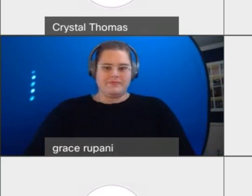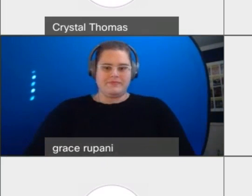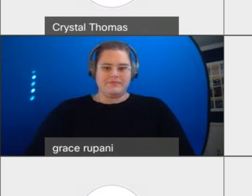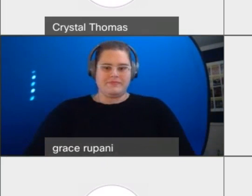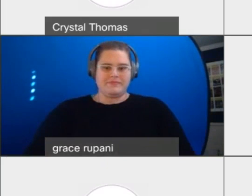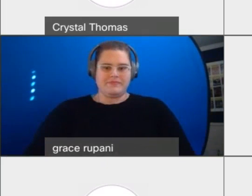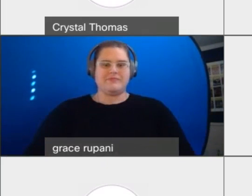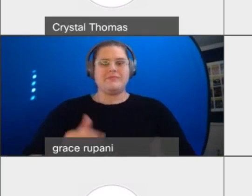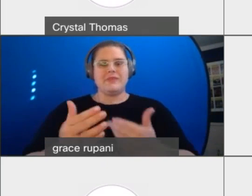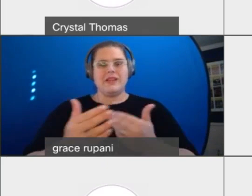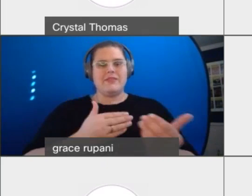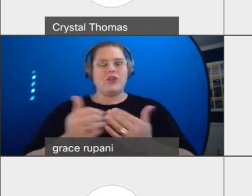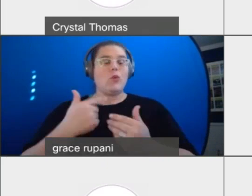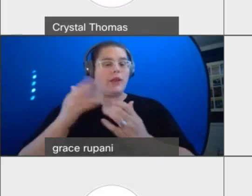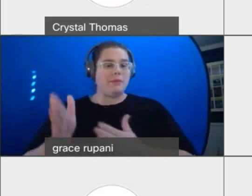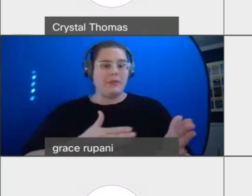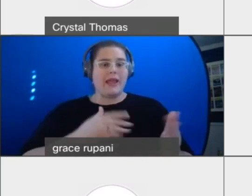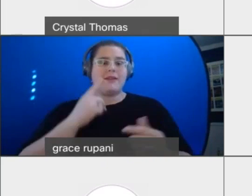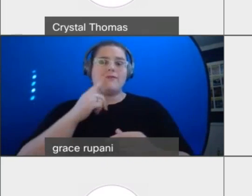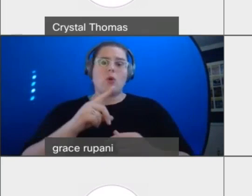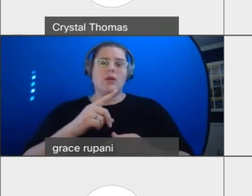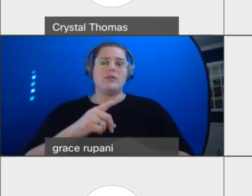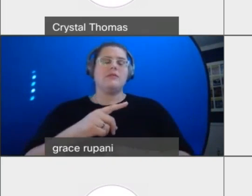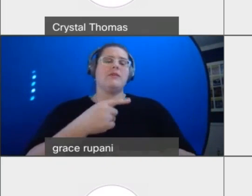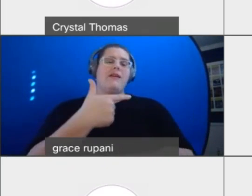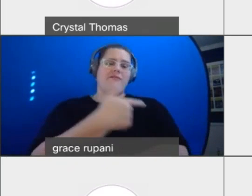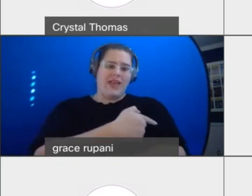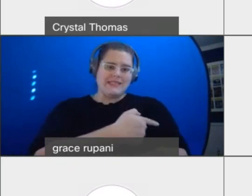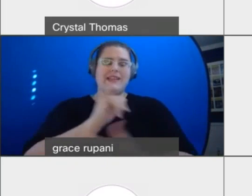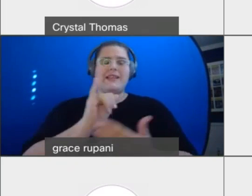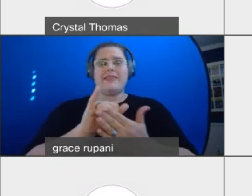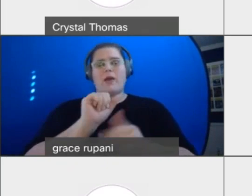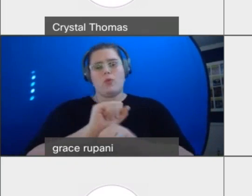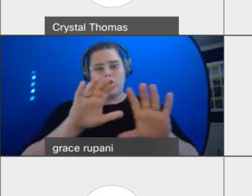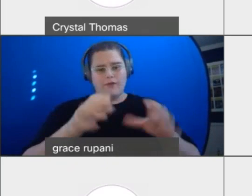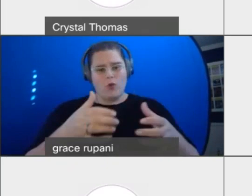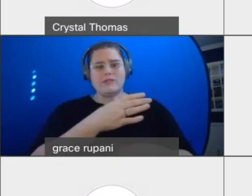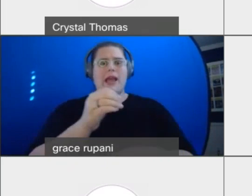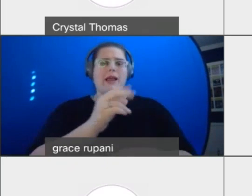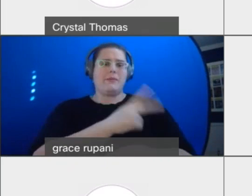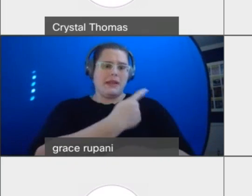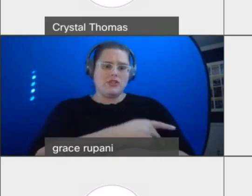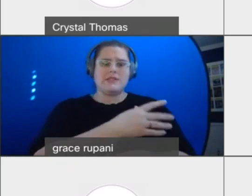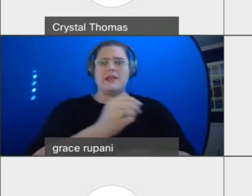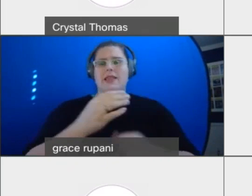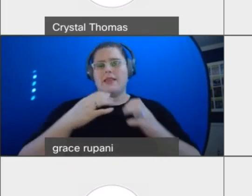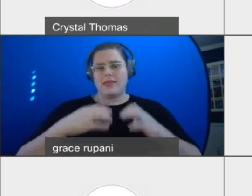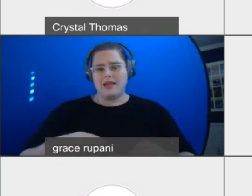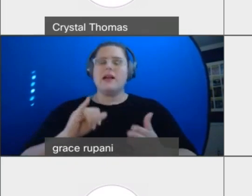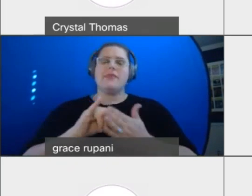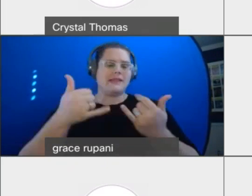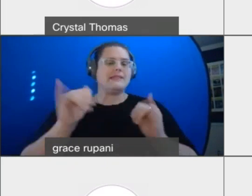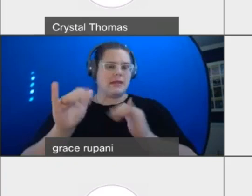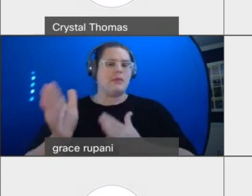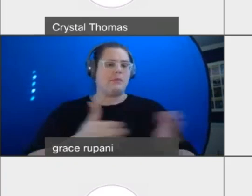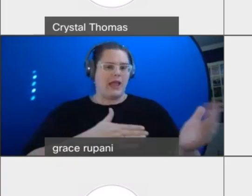the workforce in addition to the residents and the patients and the clients, that is still our plan going forward. And